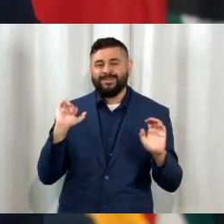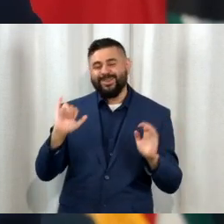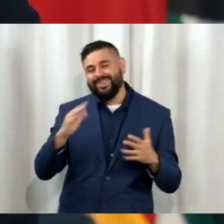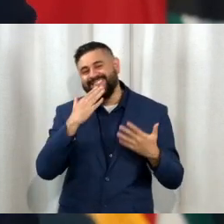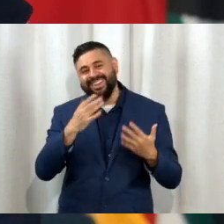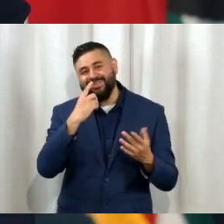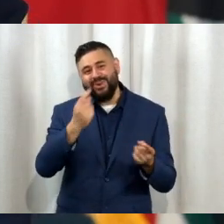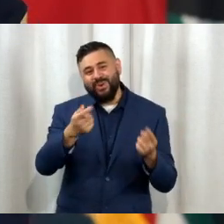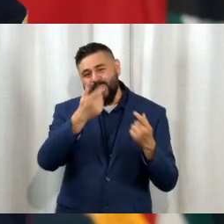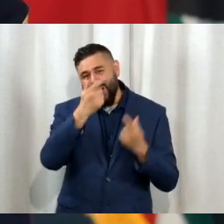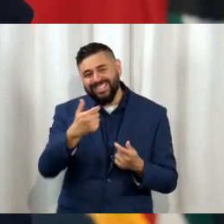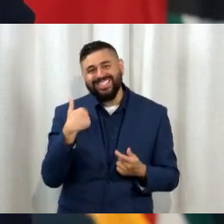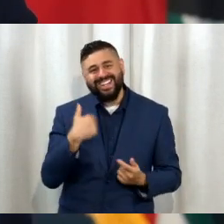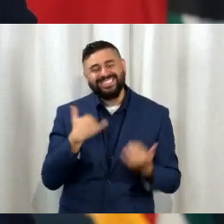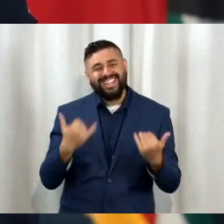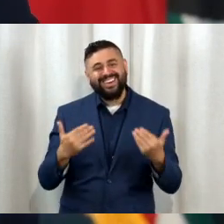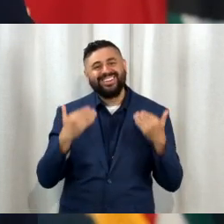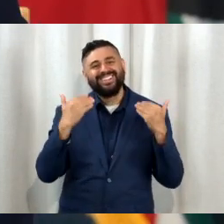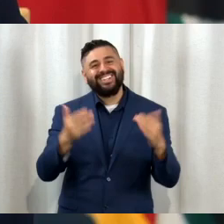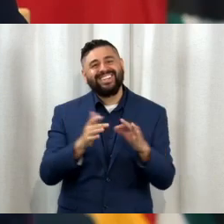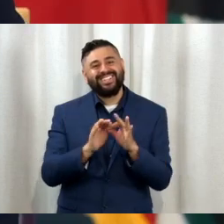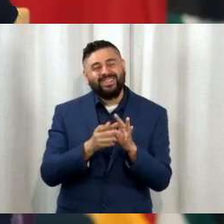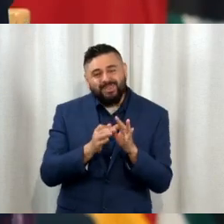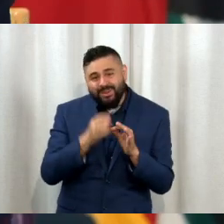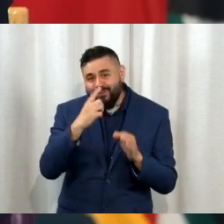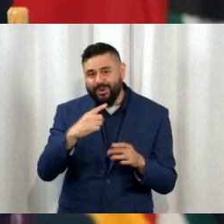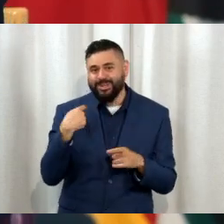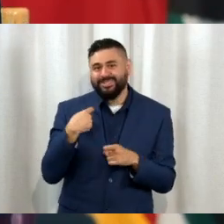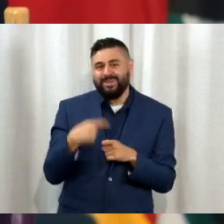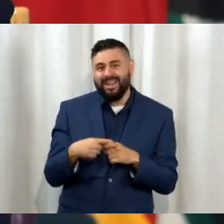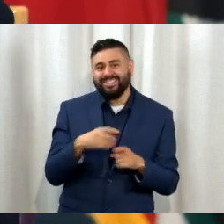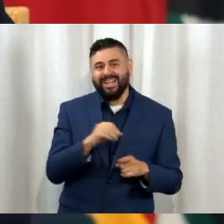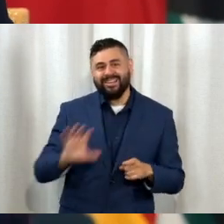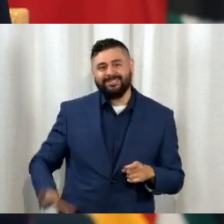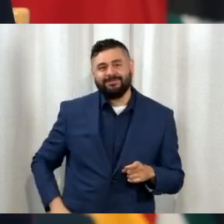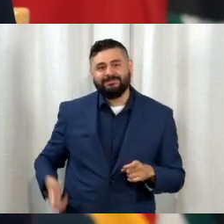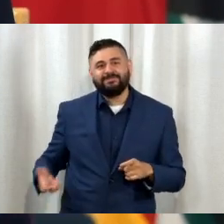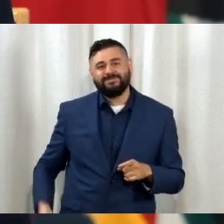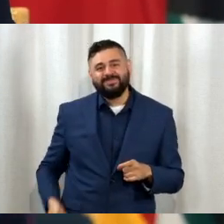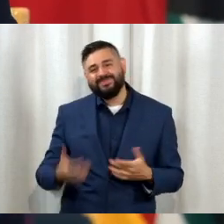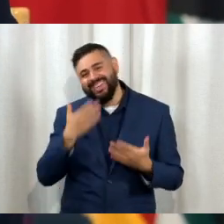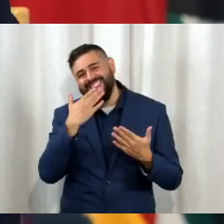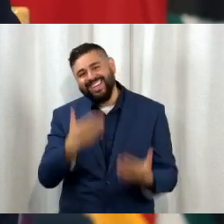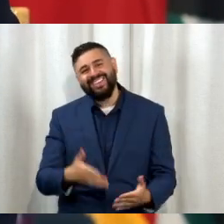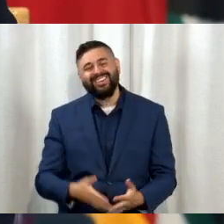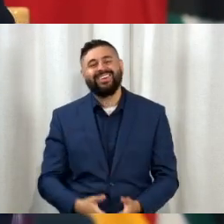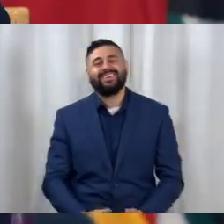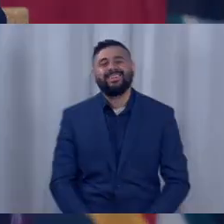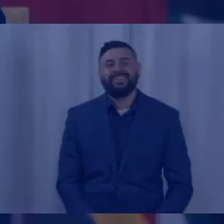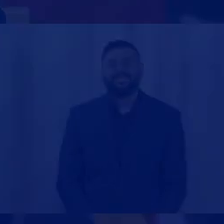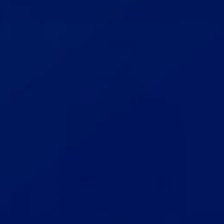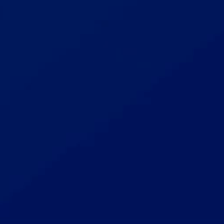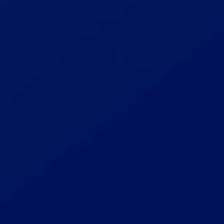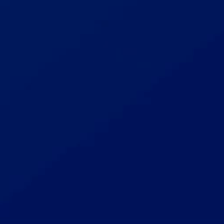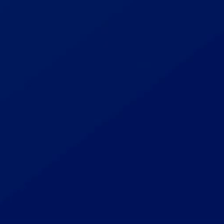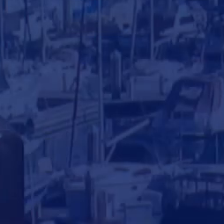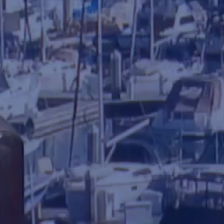much for joining us. Now we'll proceed with interpretation in Spanish and Khmer. Thank you.